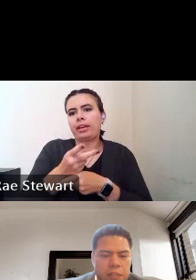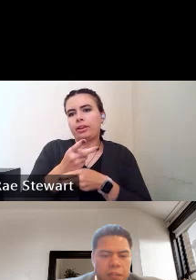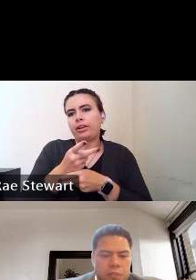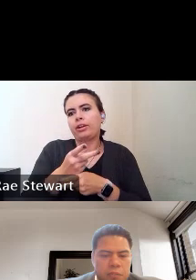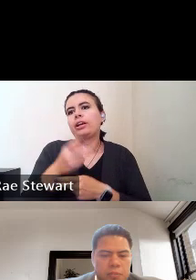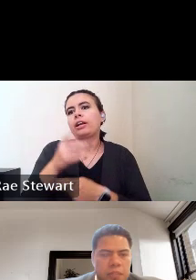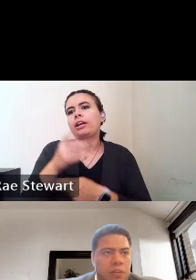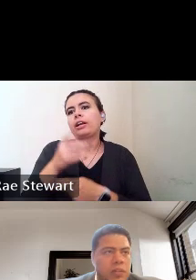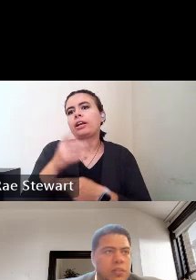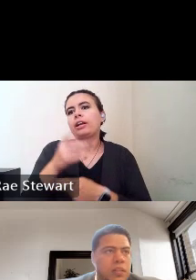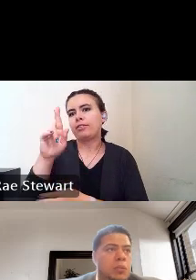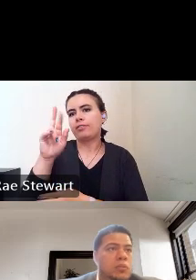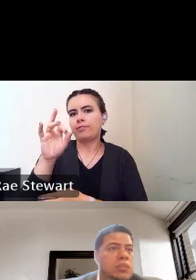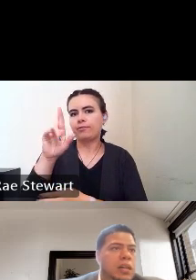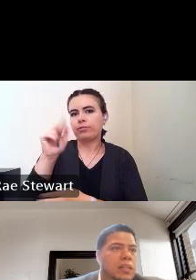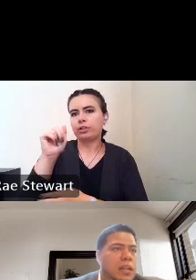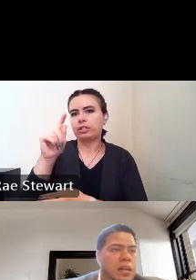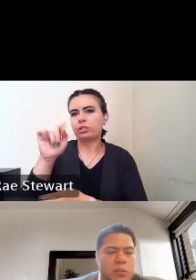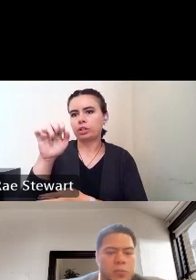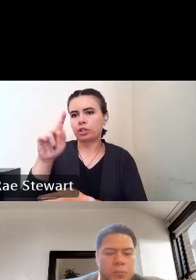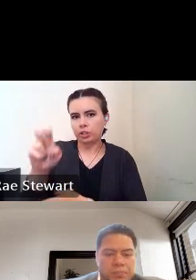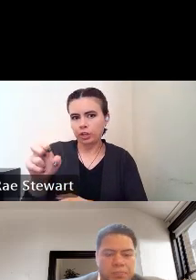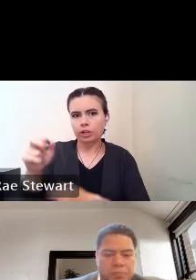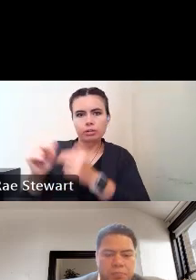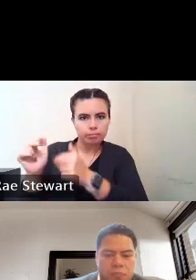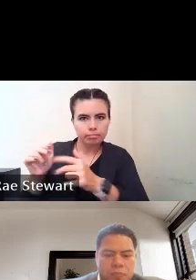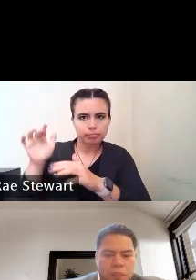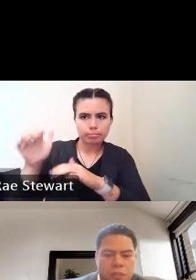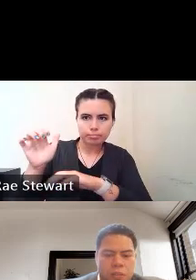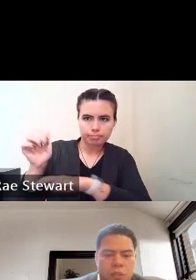broader planning efforts and how it builds on those.